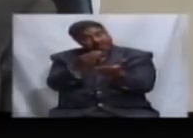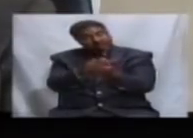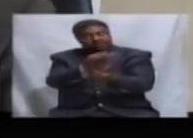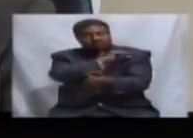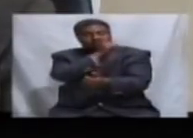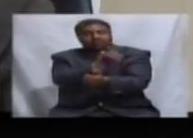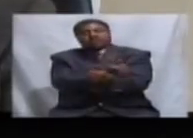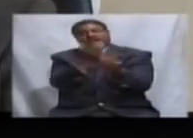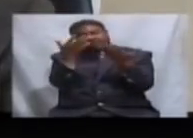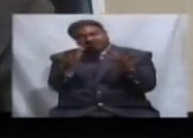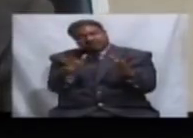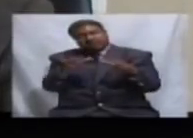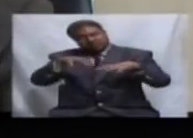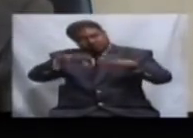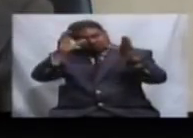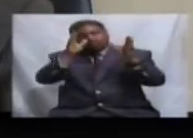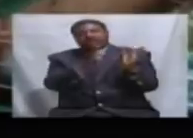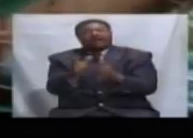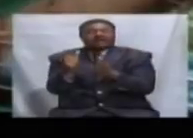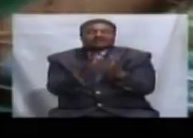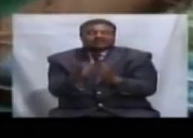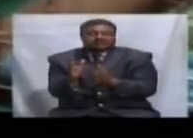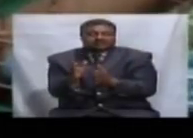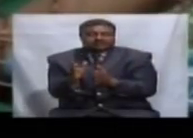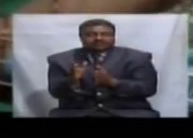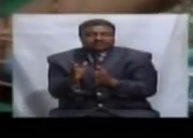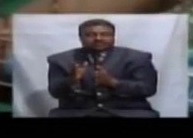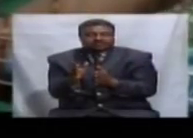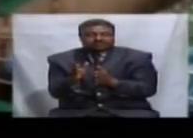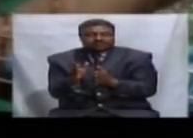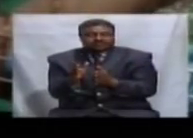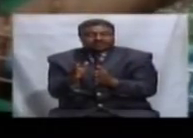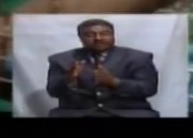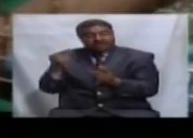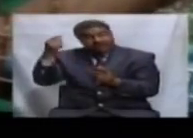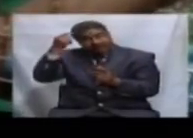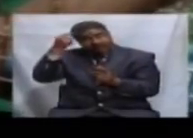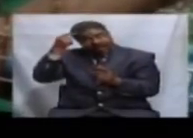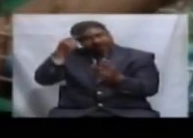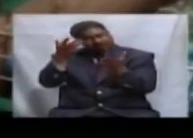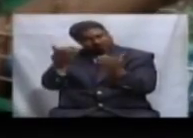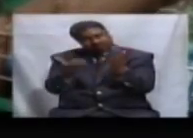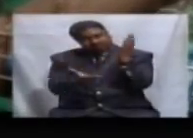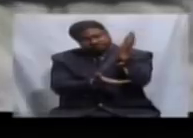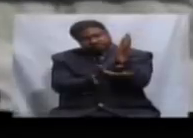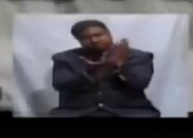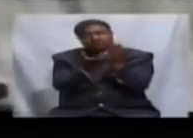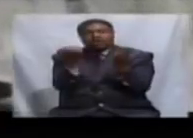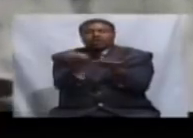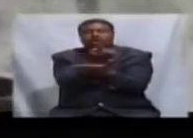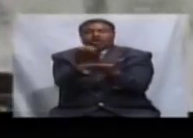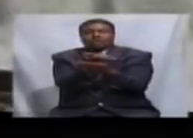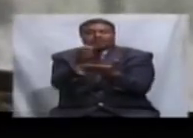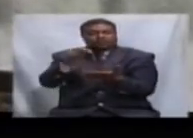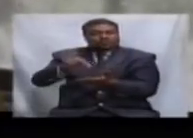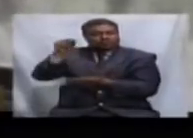Authority to proceed with the planning of Kasaba Bay. The efforts being made by government to improve the economic status of Northern